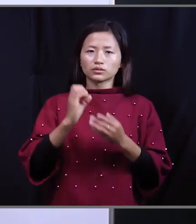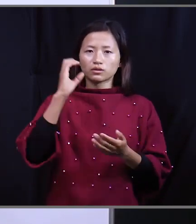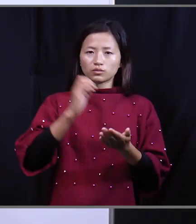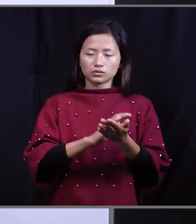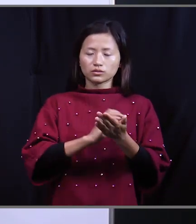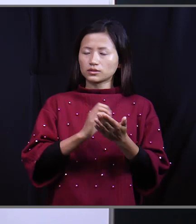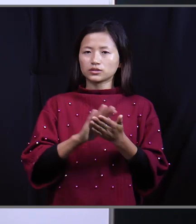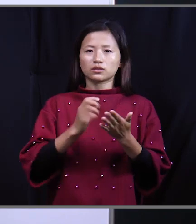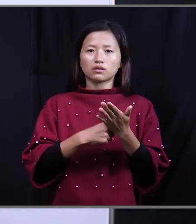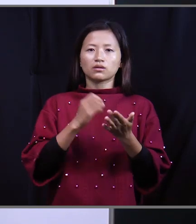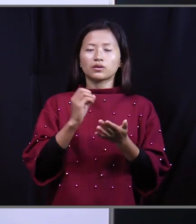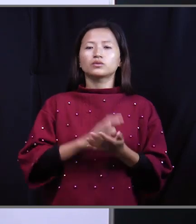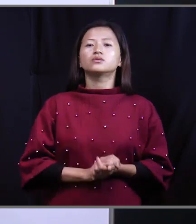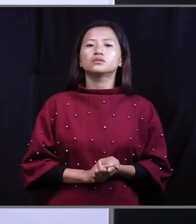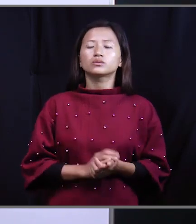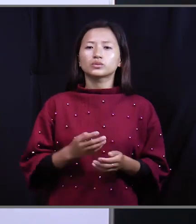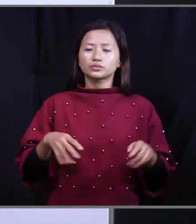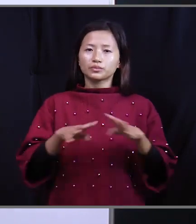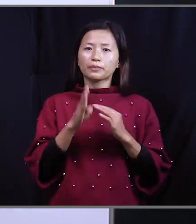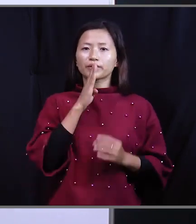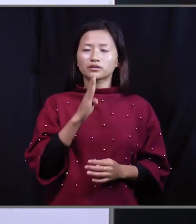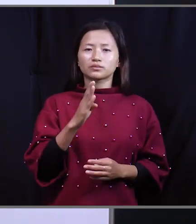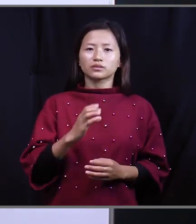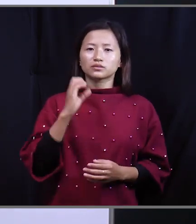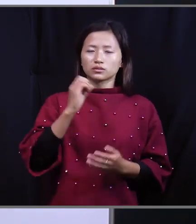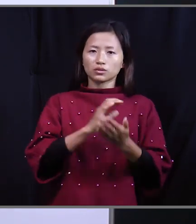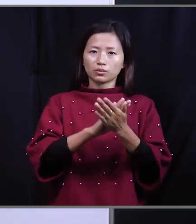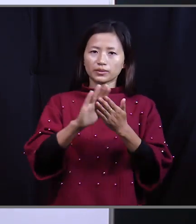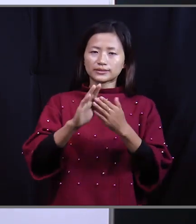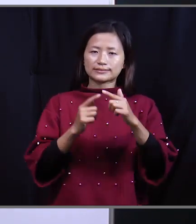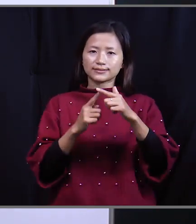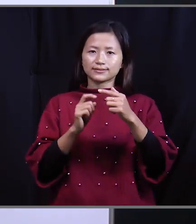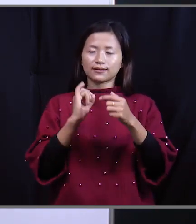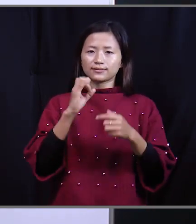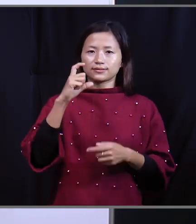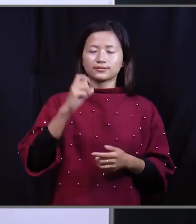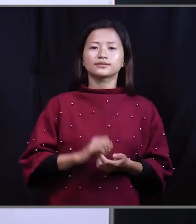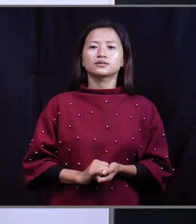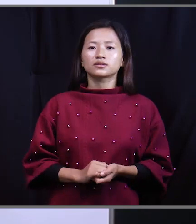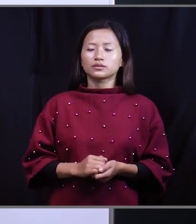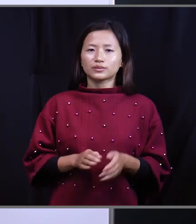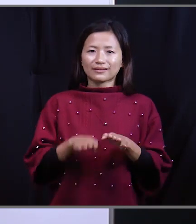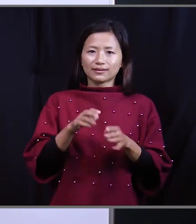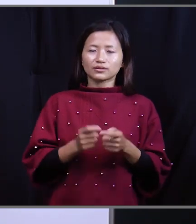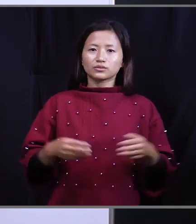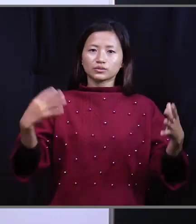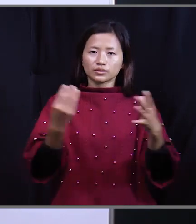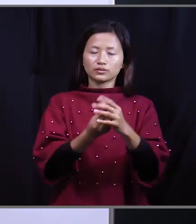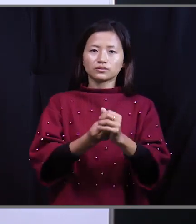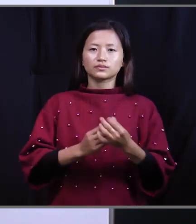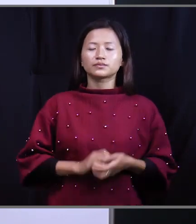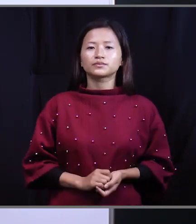have now become a chromatid, will join together, come together and align together. Okay,